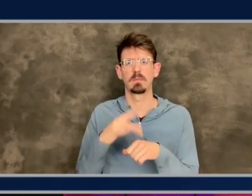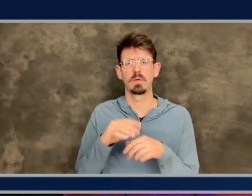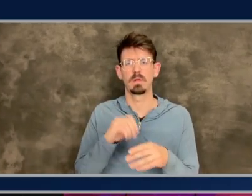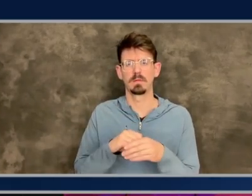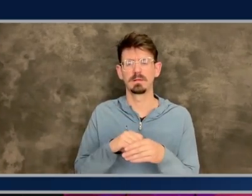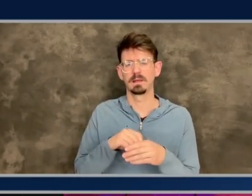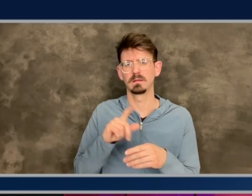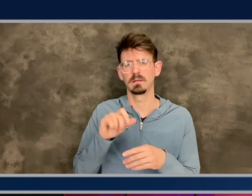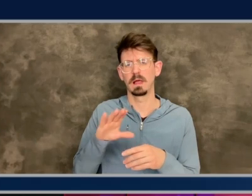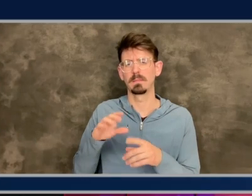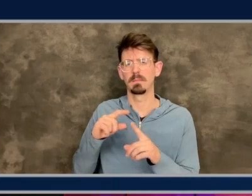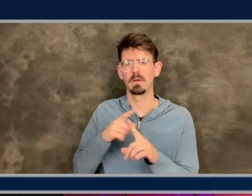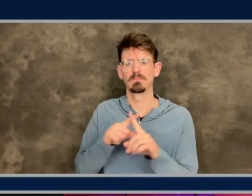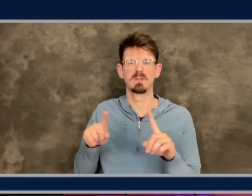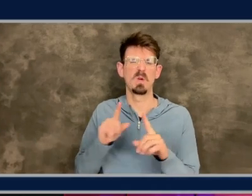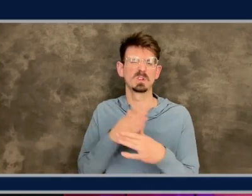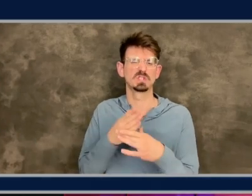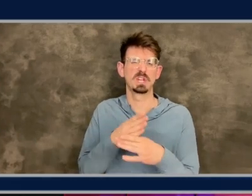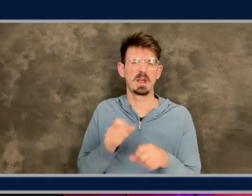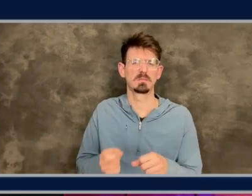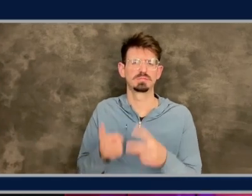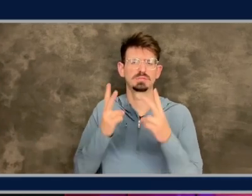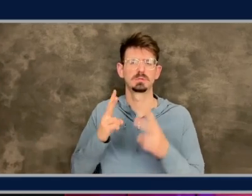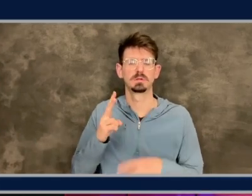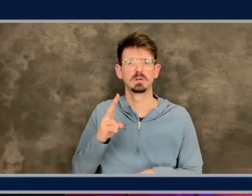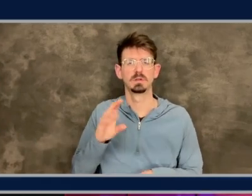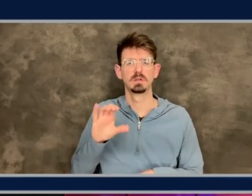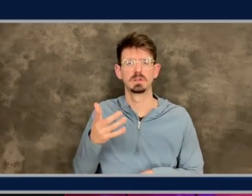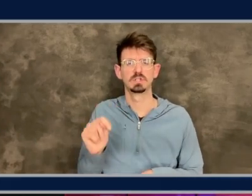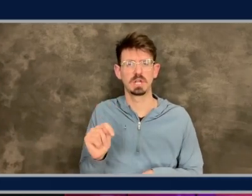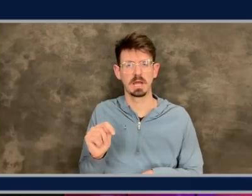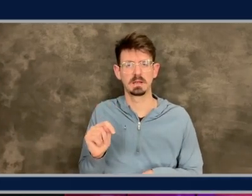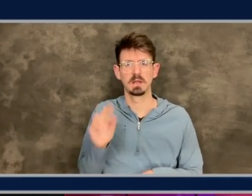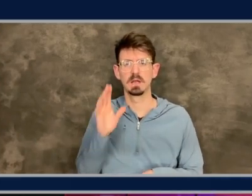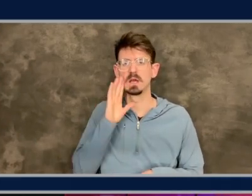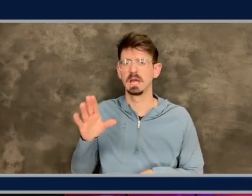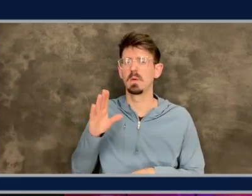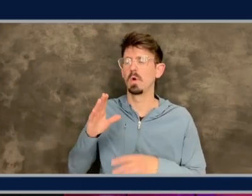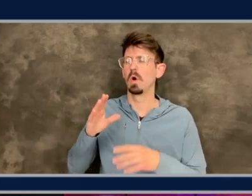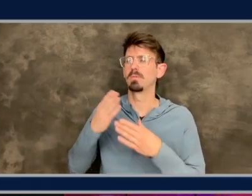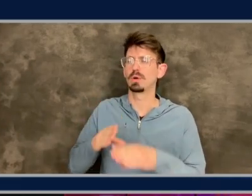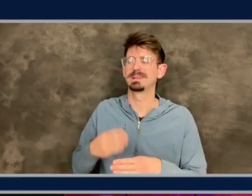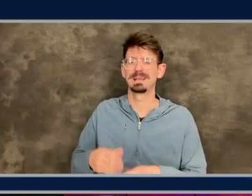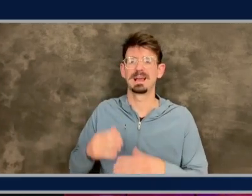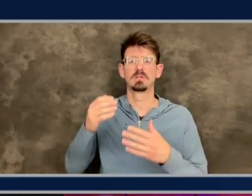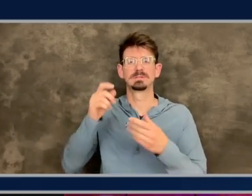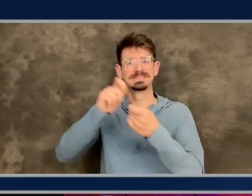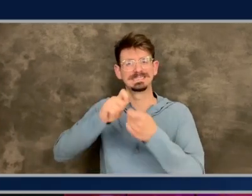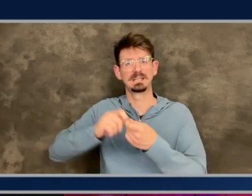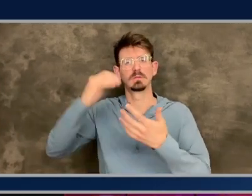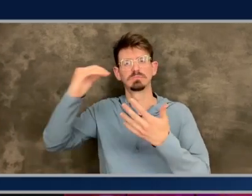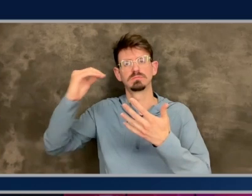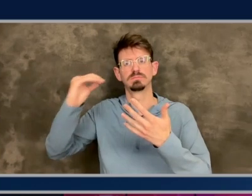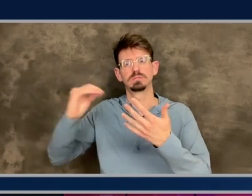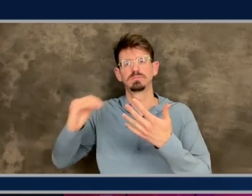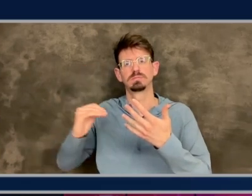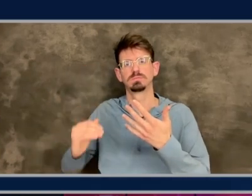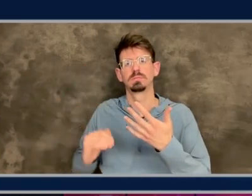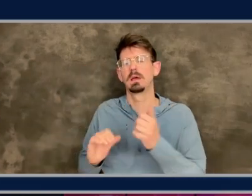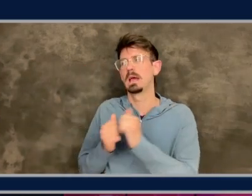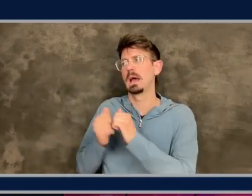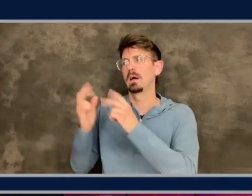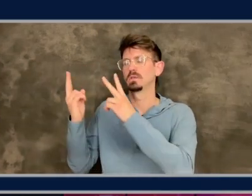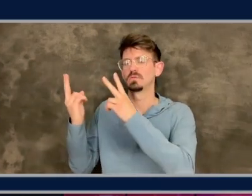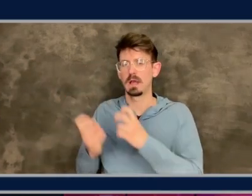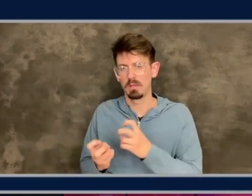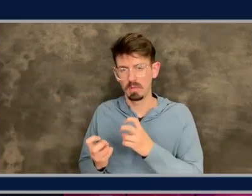in the chat in a few minutes. And then that gives like the detailed steps of how you could deploy the dashboard, the prerequisites that you have to have